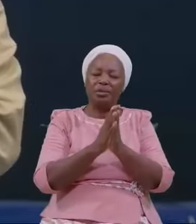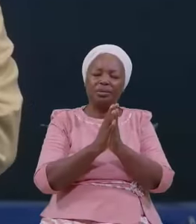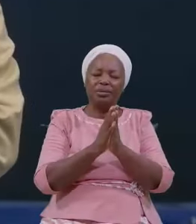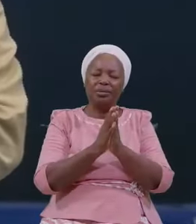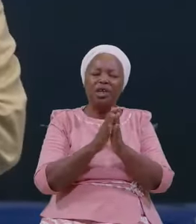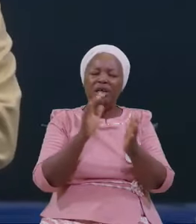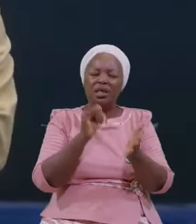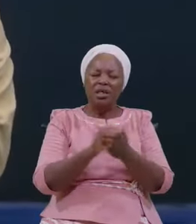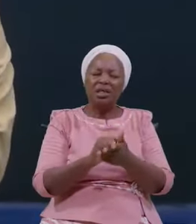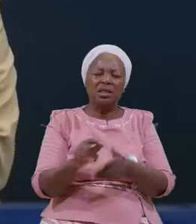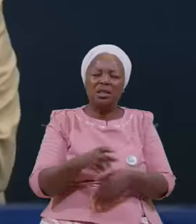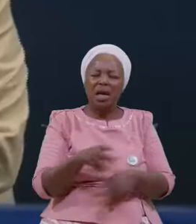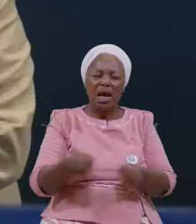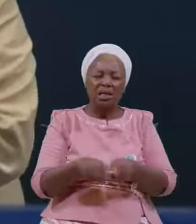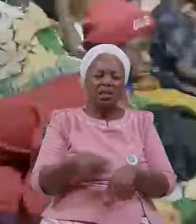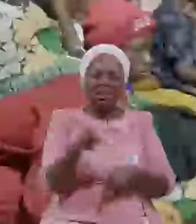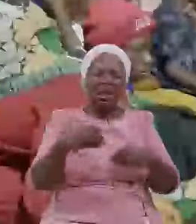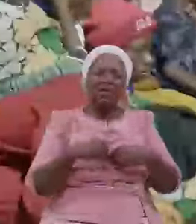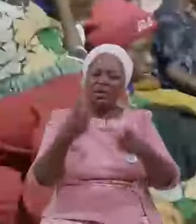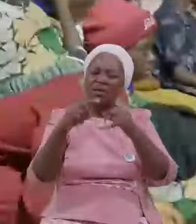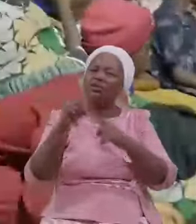you. Receive them.